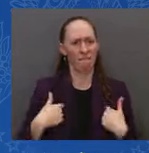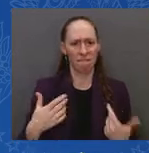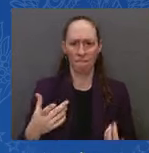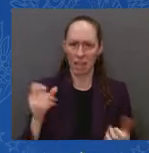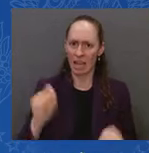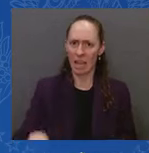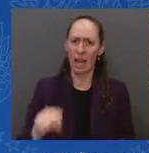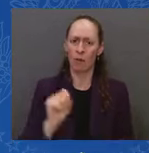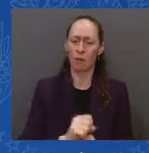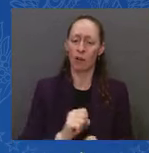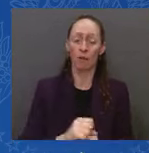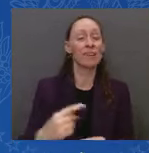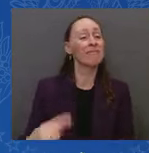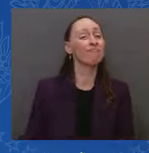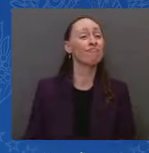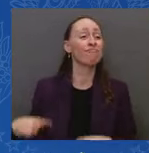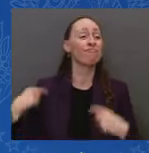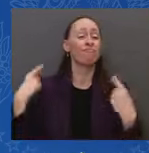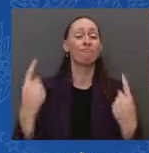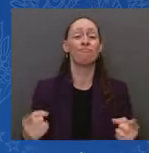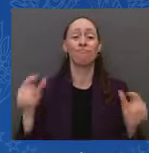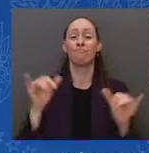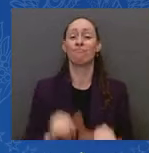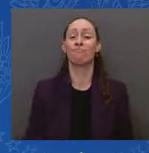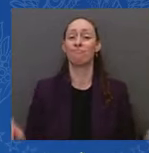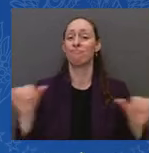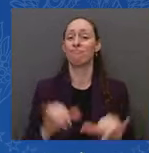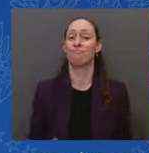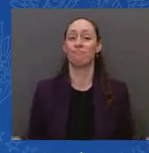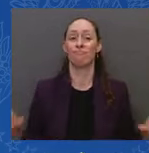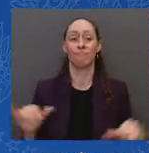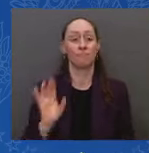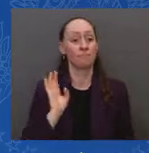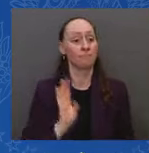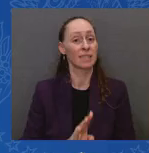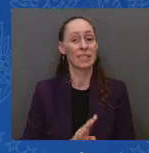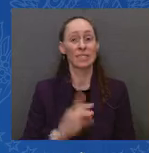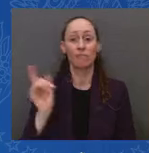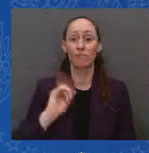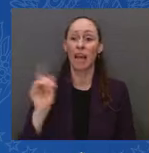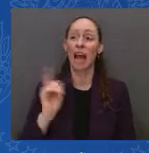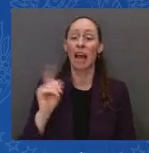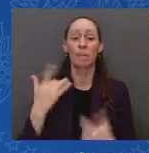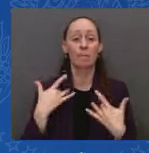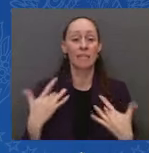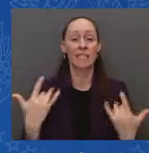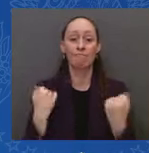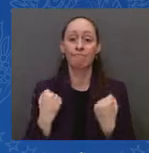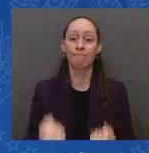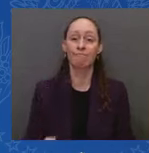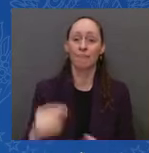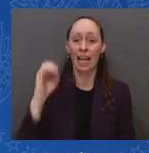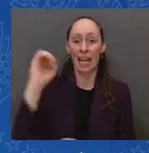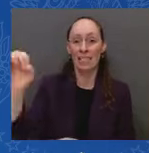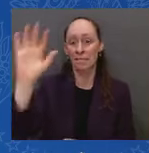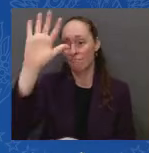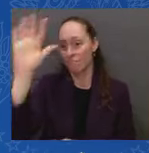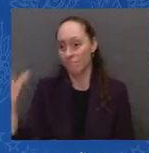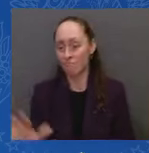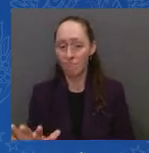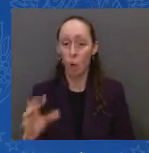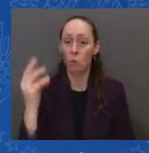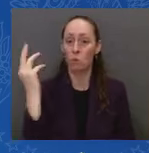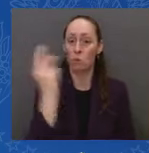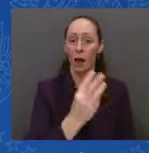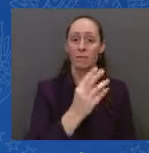invest 2% of our gross domestic product in research and development. Now it's 0.7%. How can you